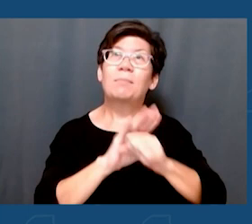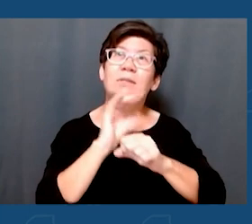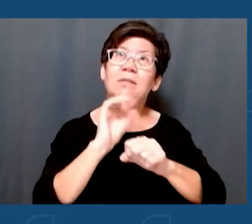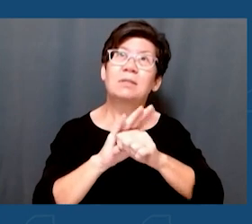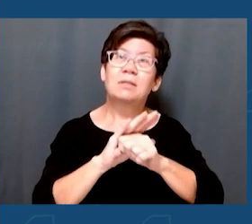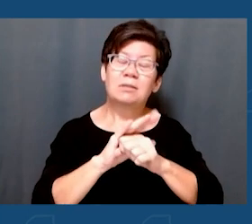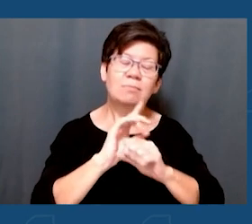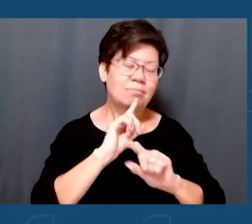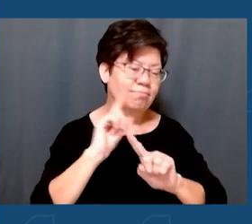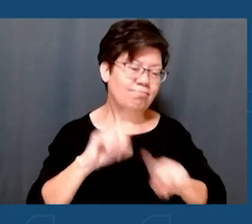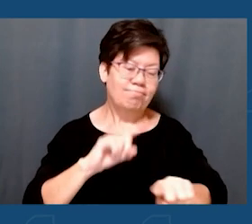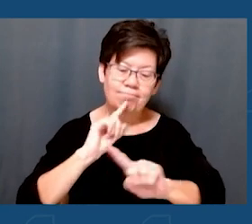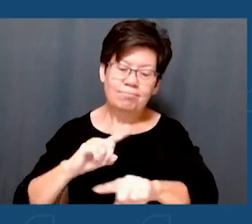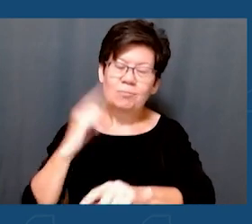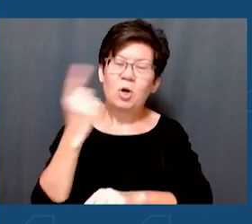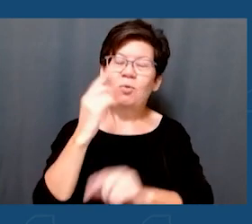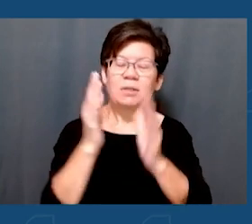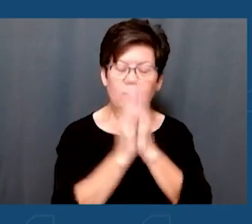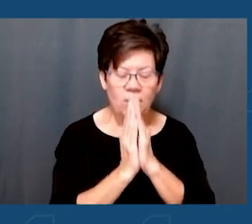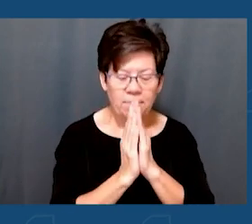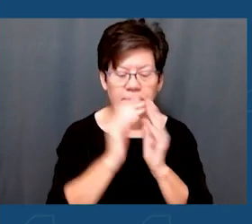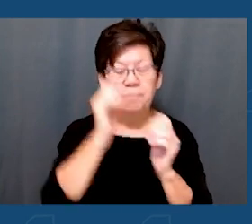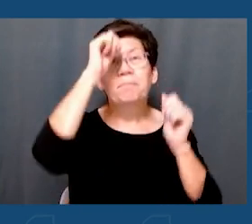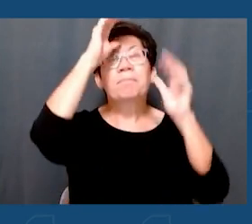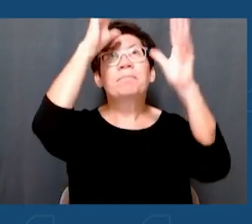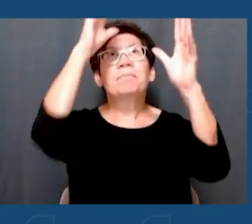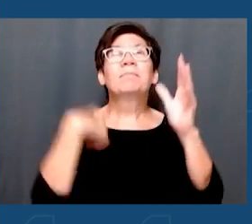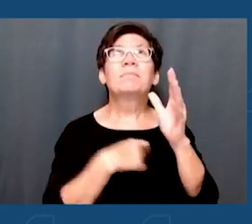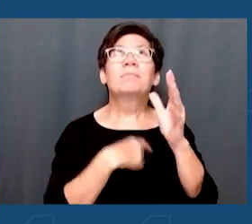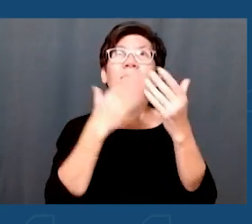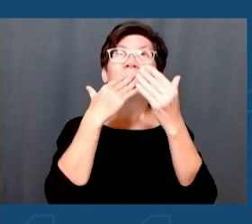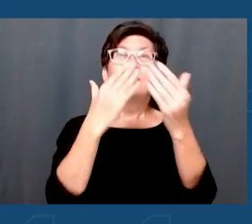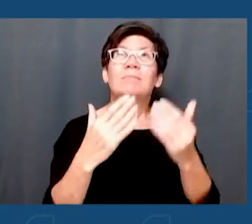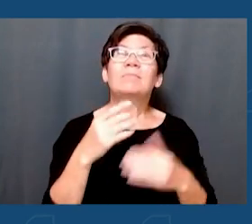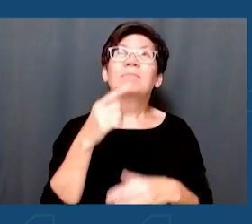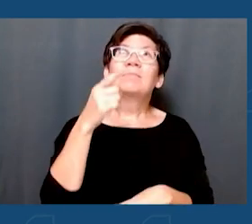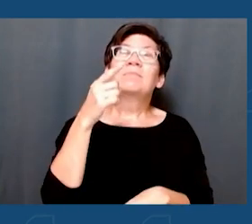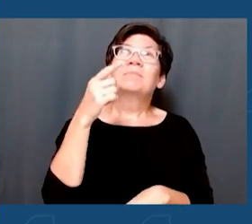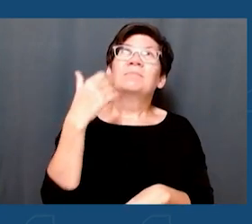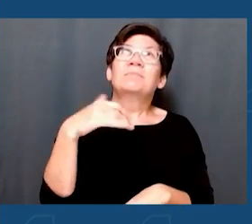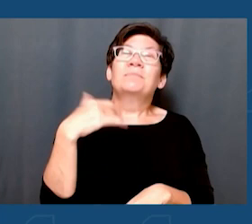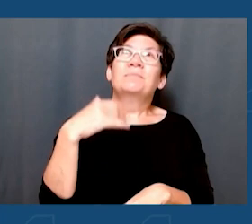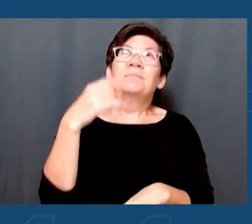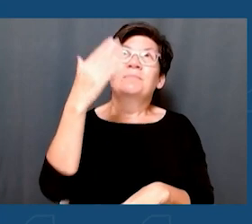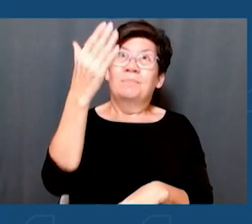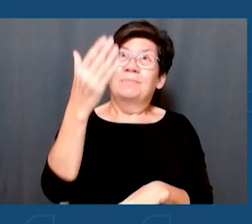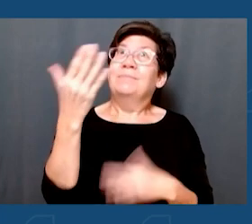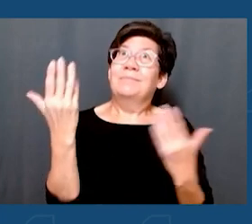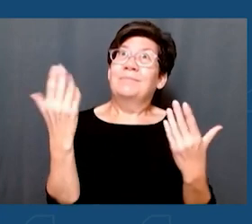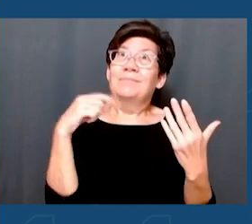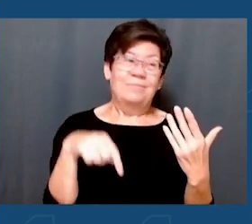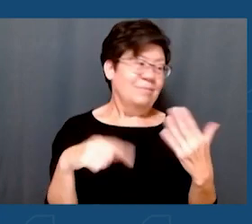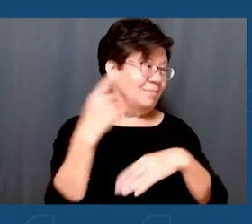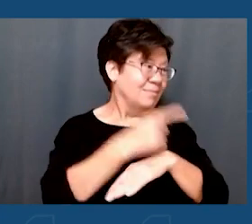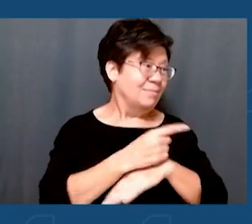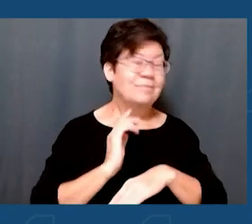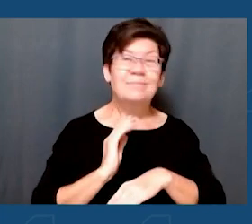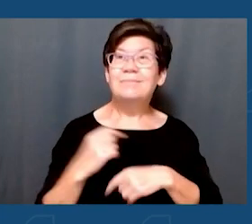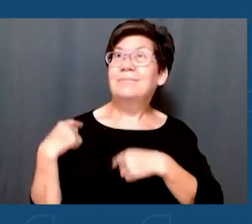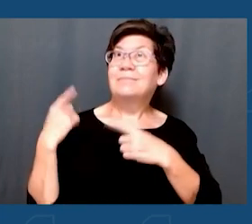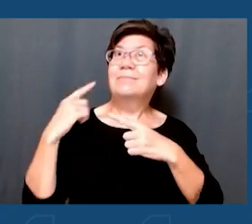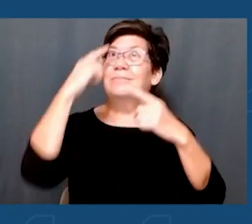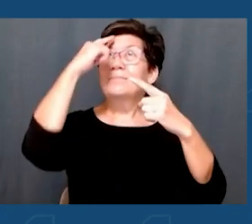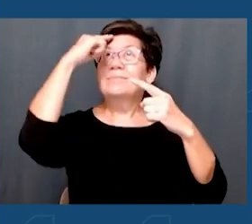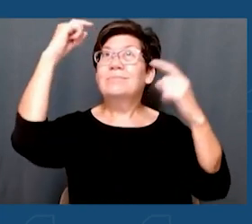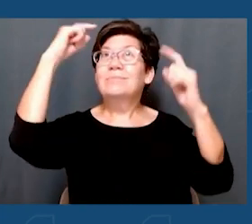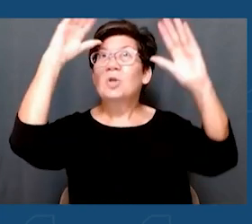pray. Our Father, we thank you for this day, for the hopes and dreams that are ours